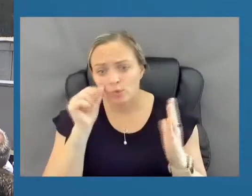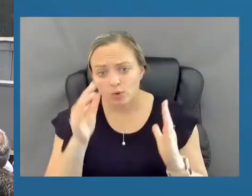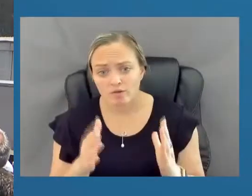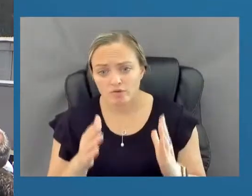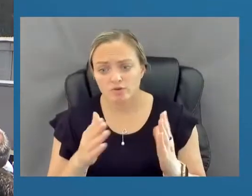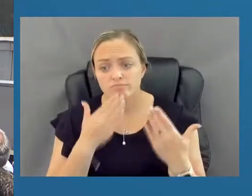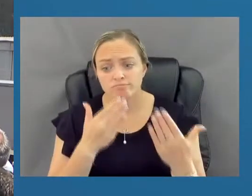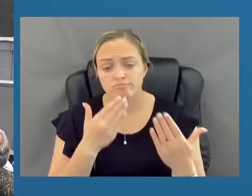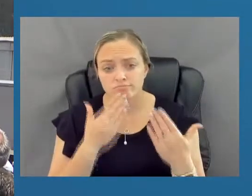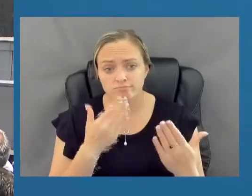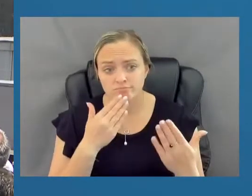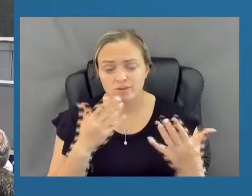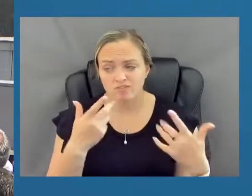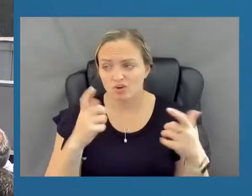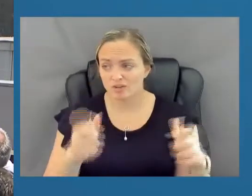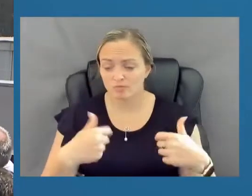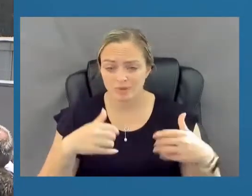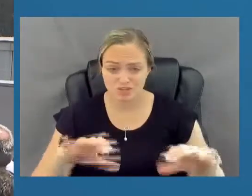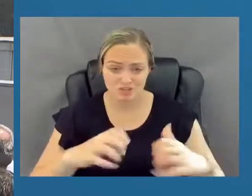for giving me the chance to talk today.